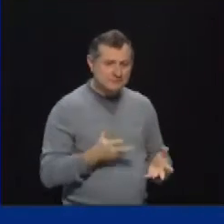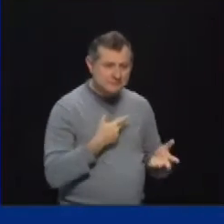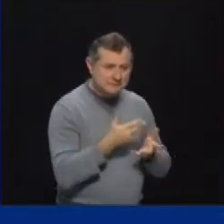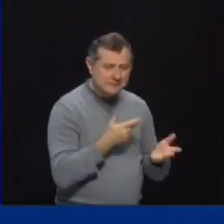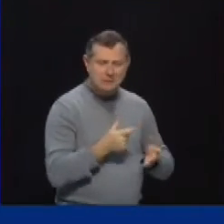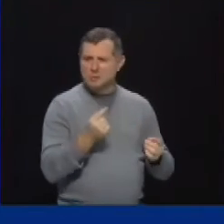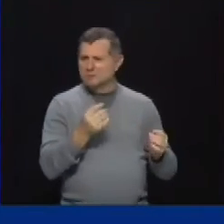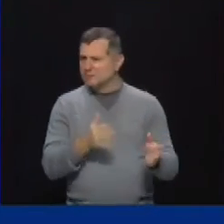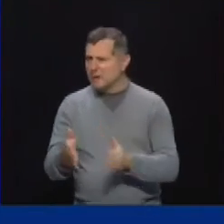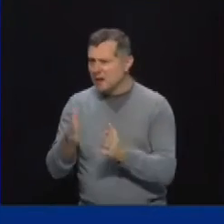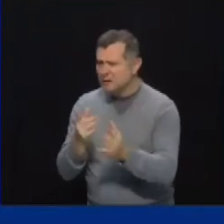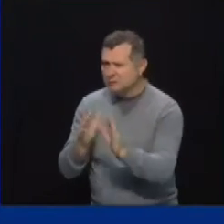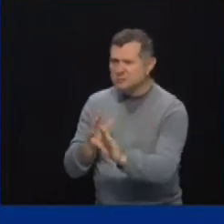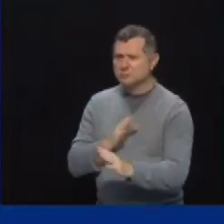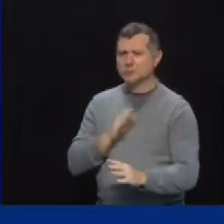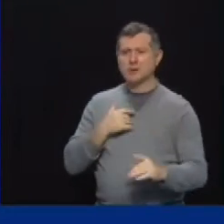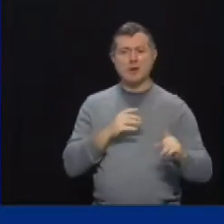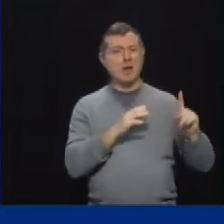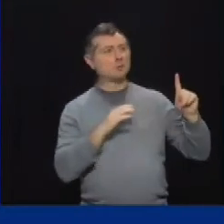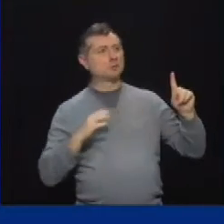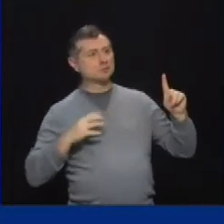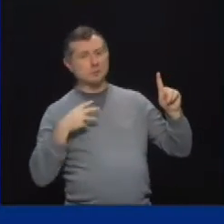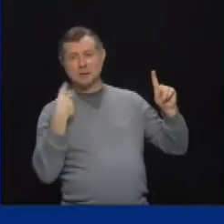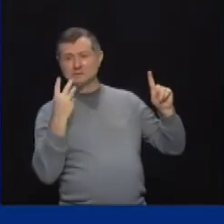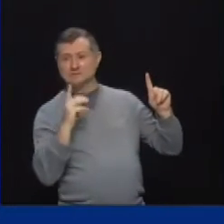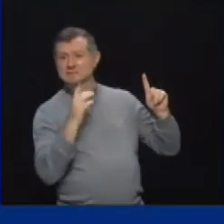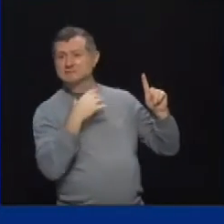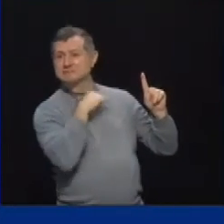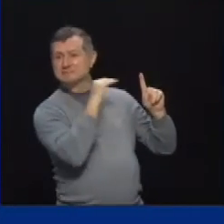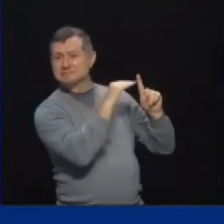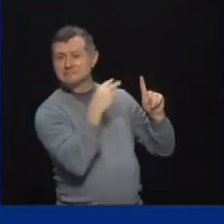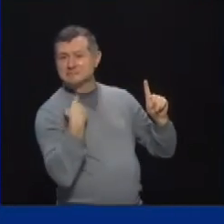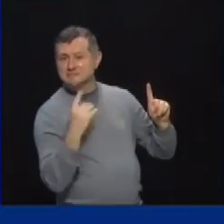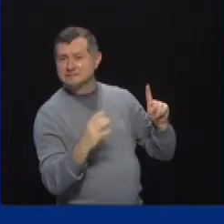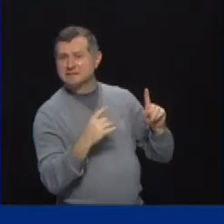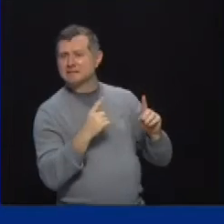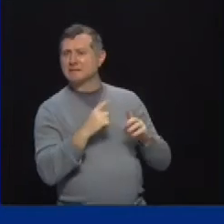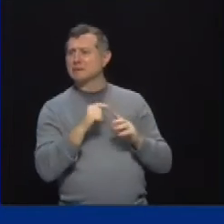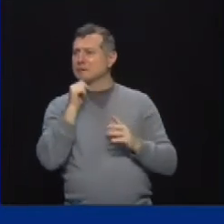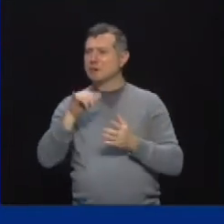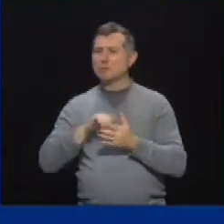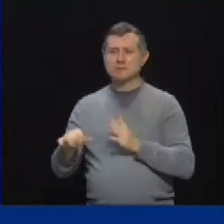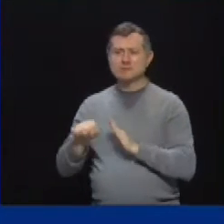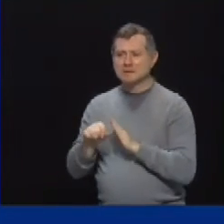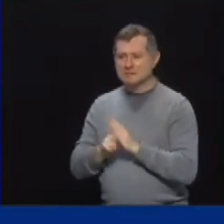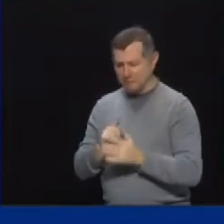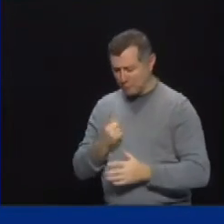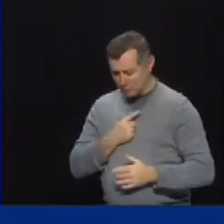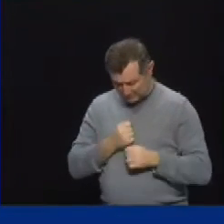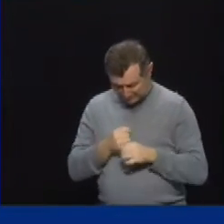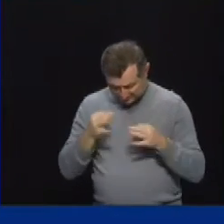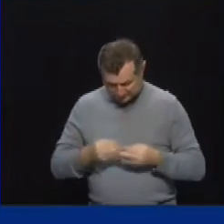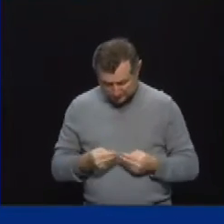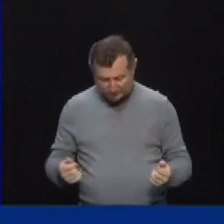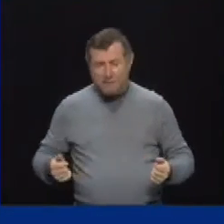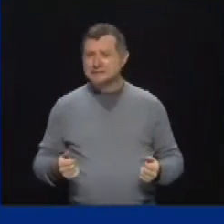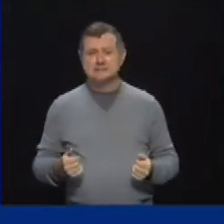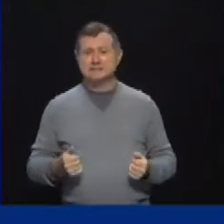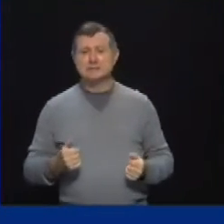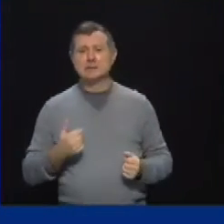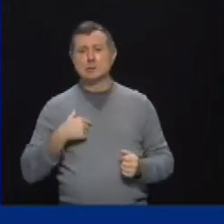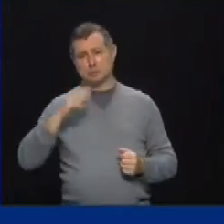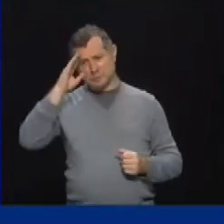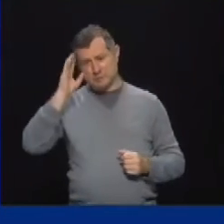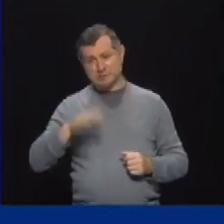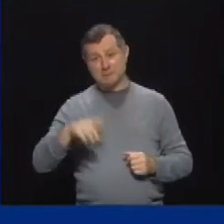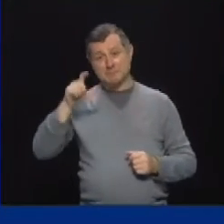Washington, because this is not going to be solved by New York State alone. We're going to need our federal partners. And I know President Biden spoke about this yesterday. This is